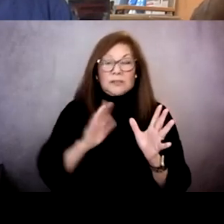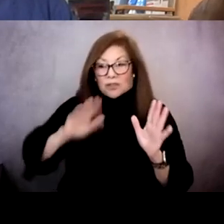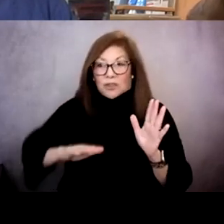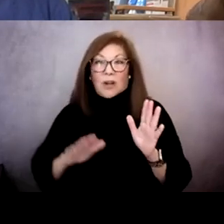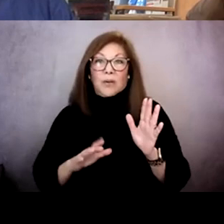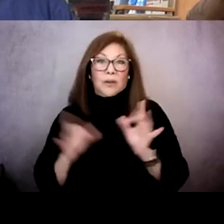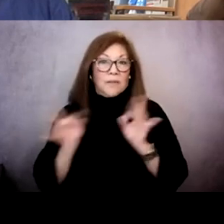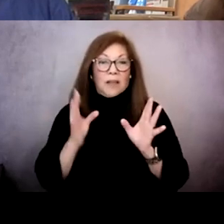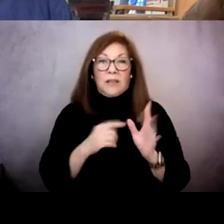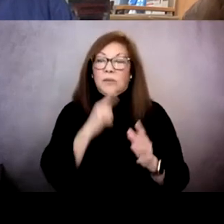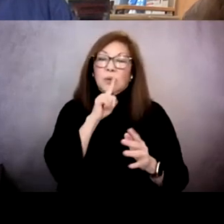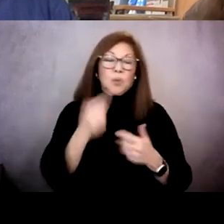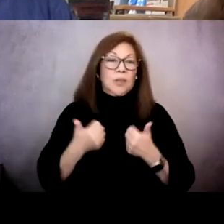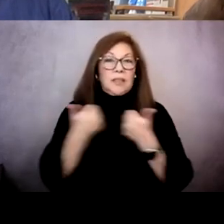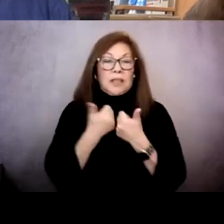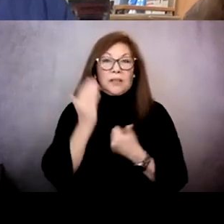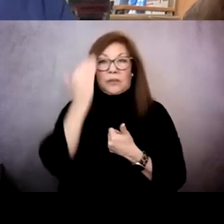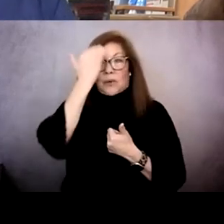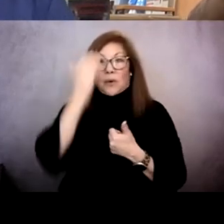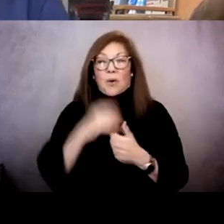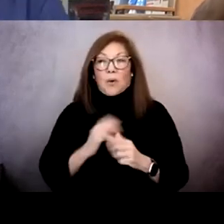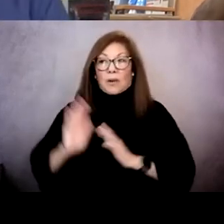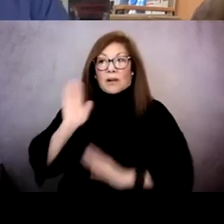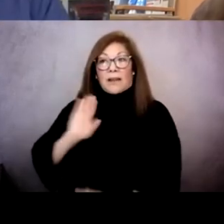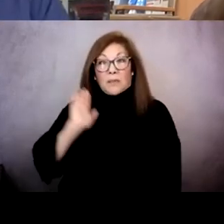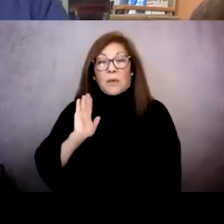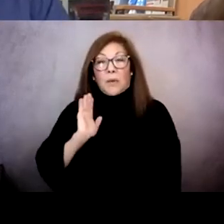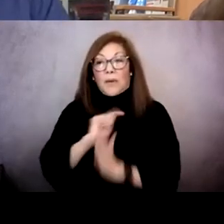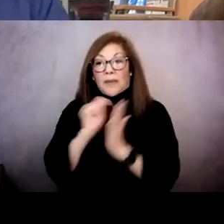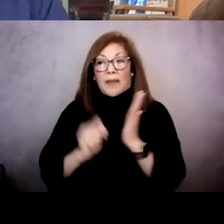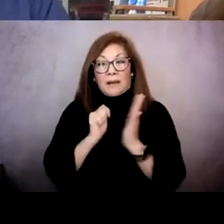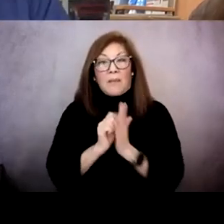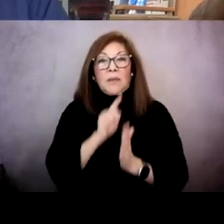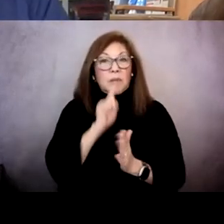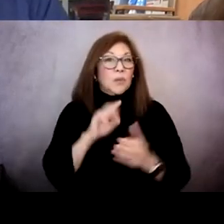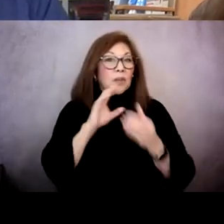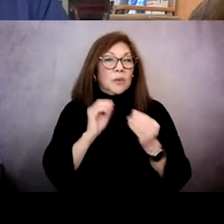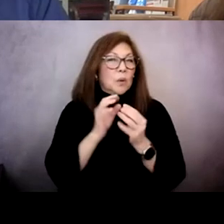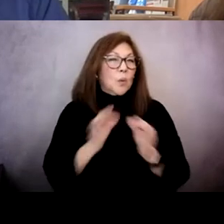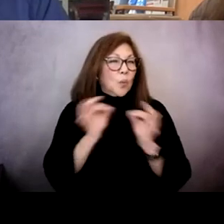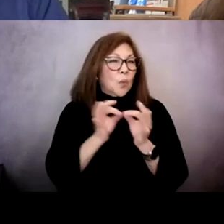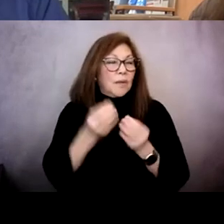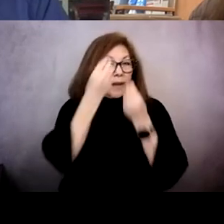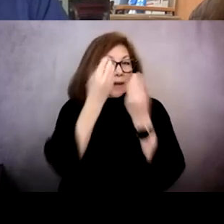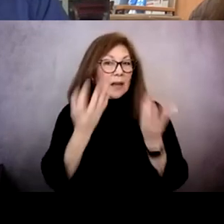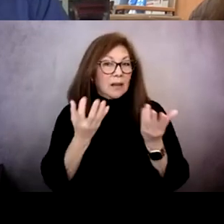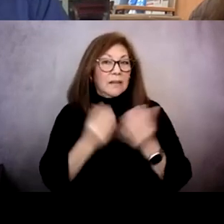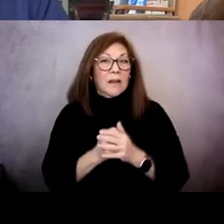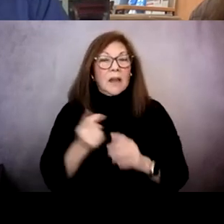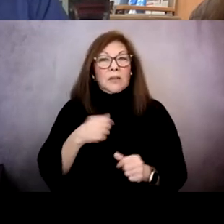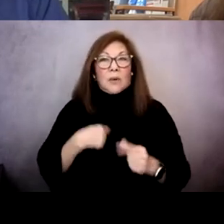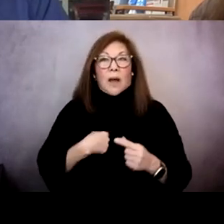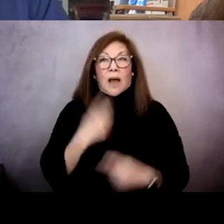very challenging to know at that time if it was a story worth telling. So I